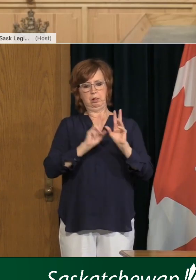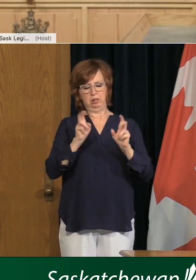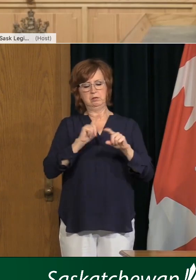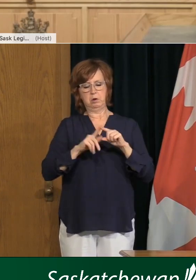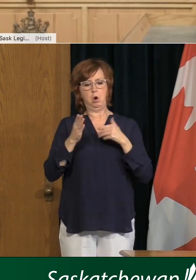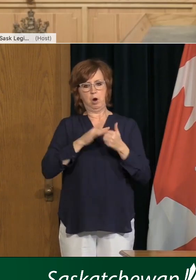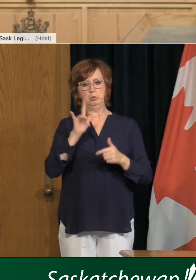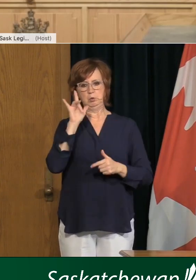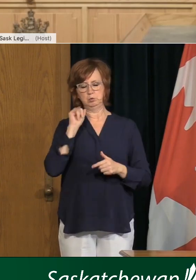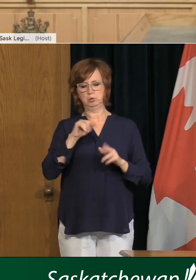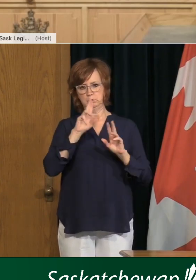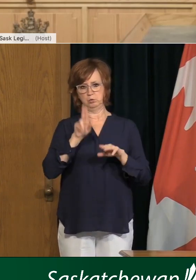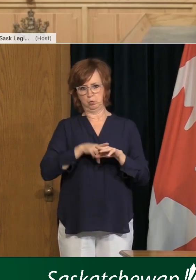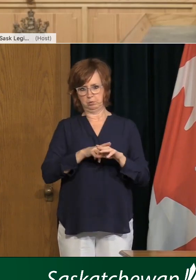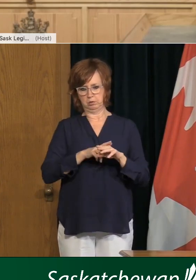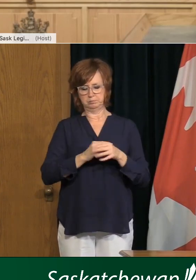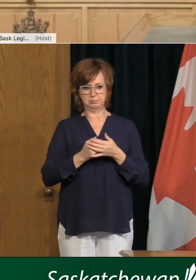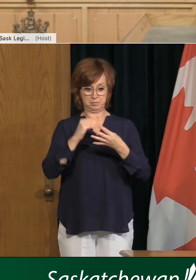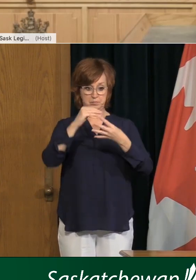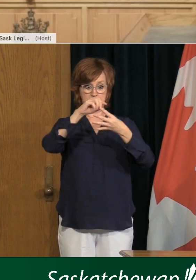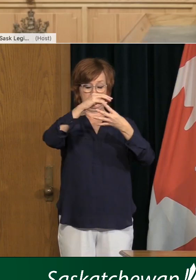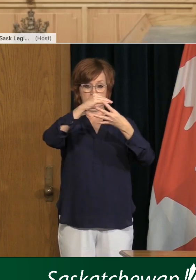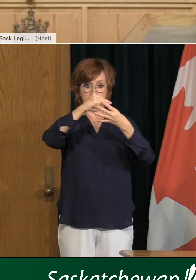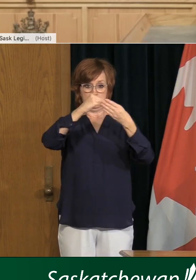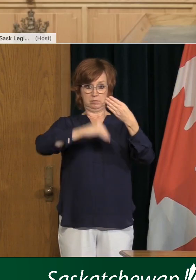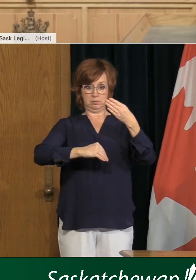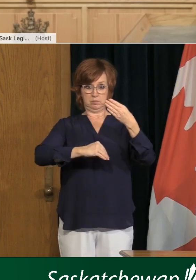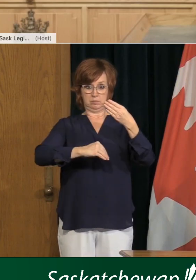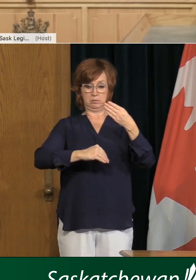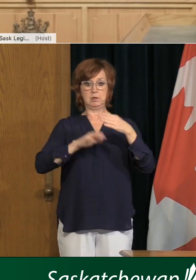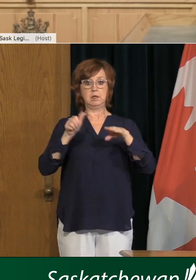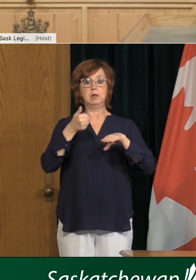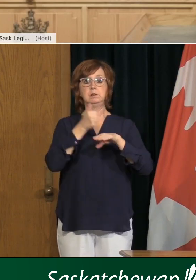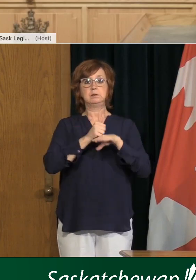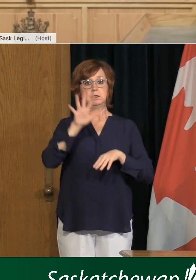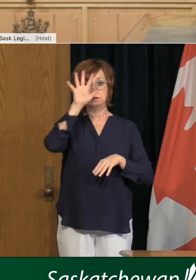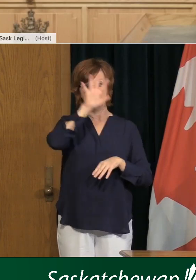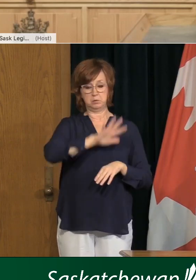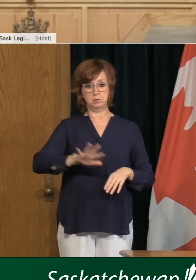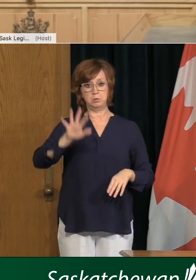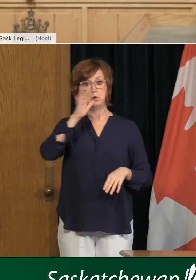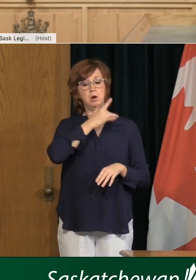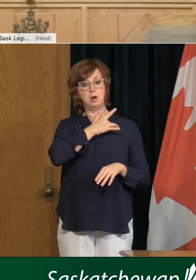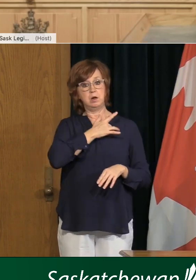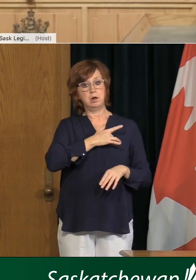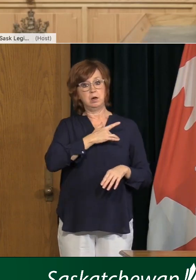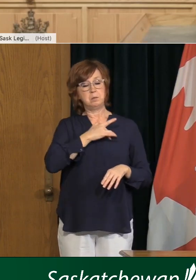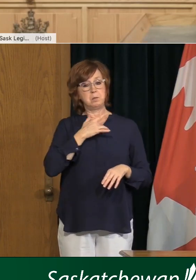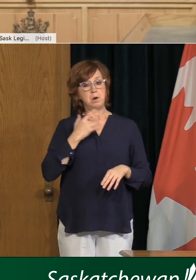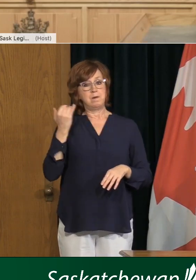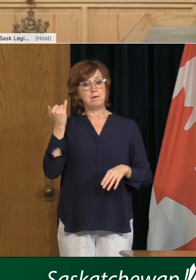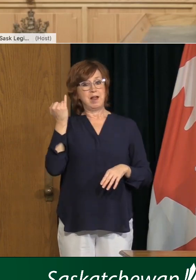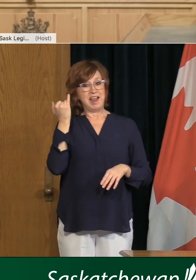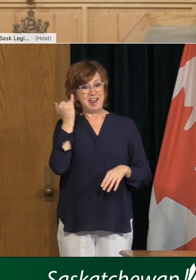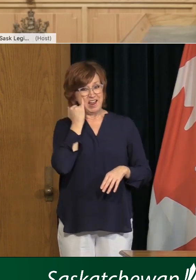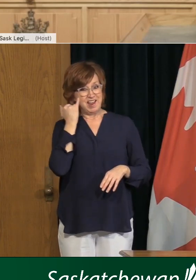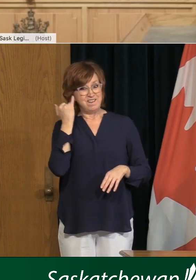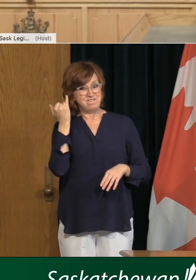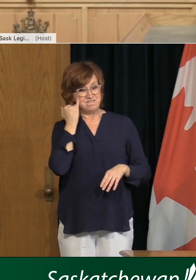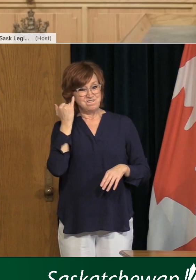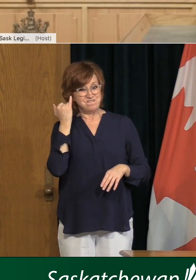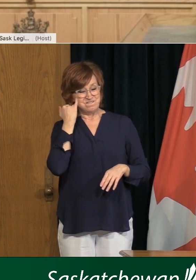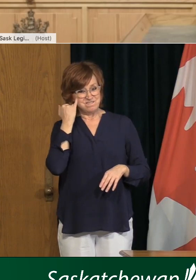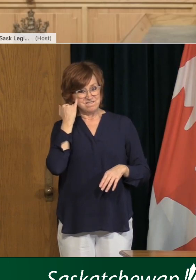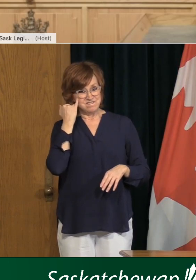All of these phases will be implemented across the province dependent on outbreaks that are